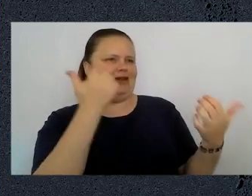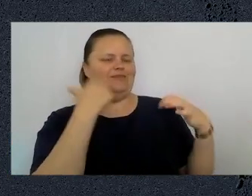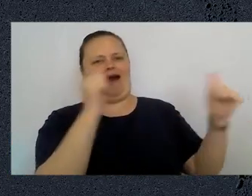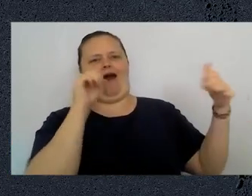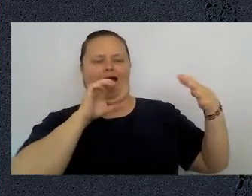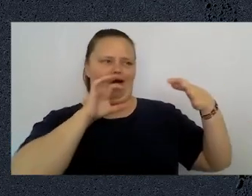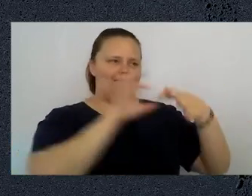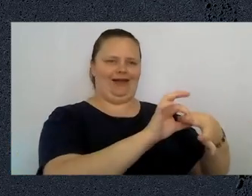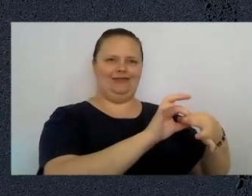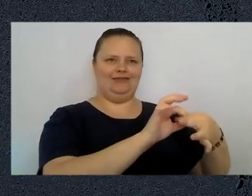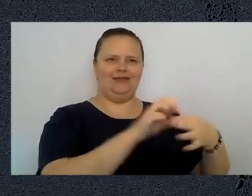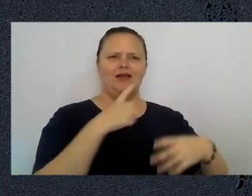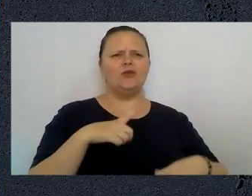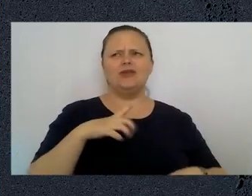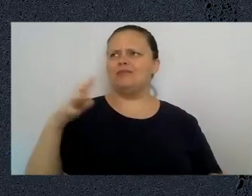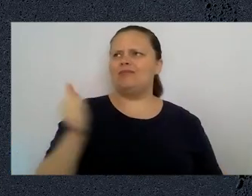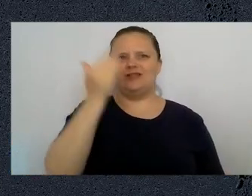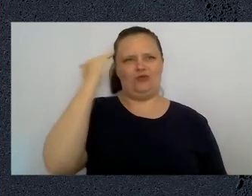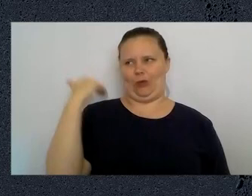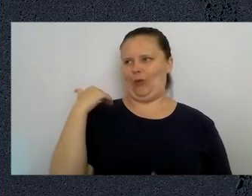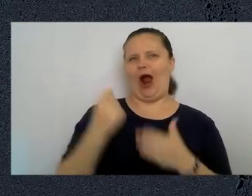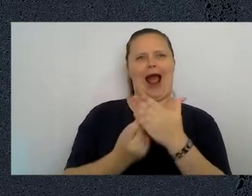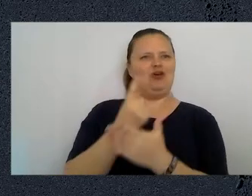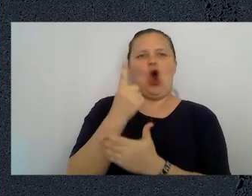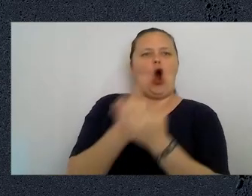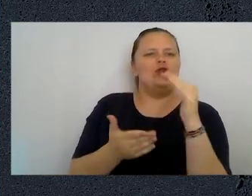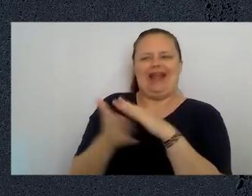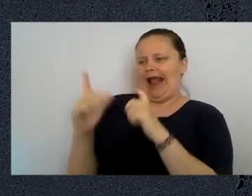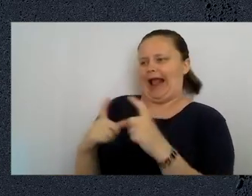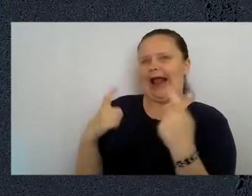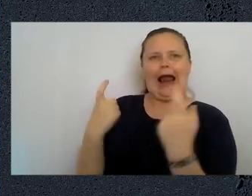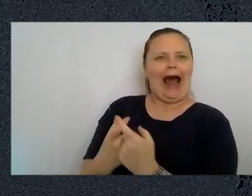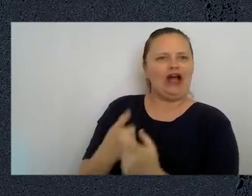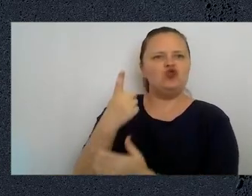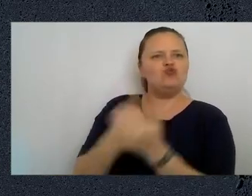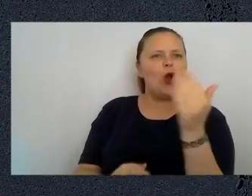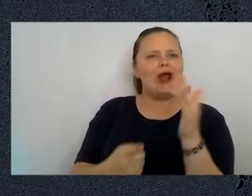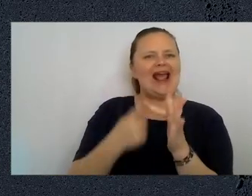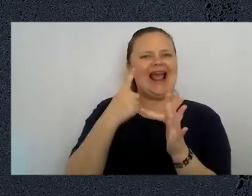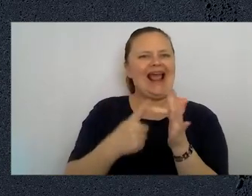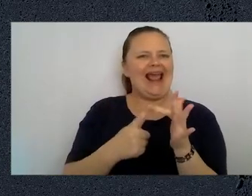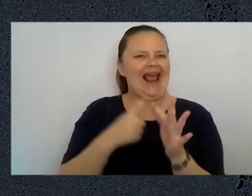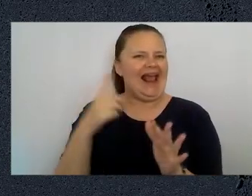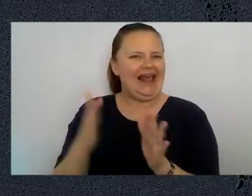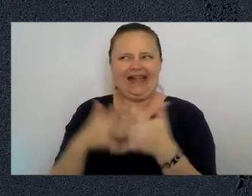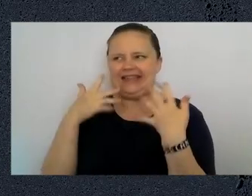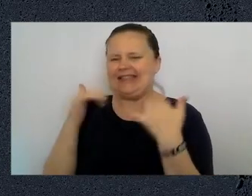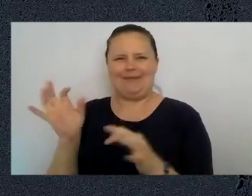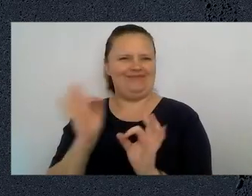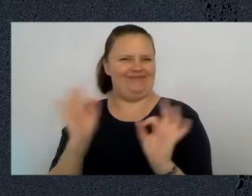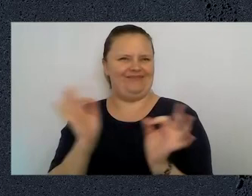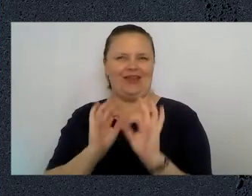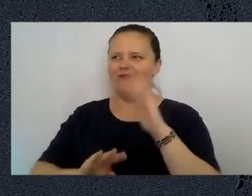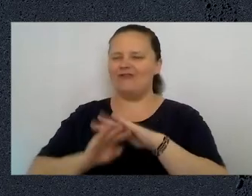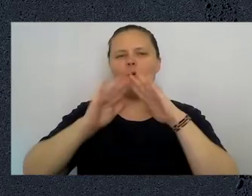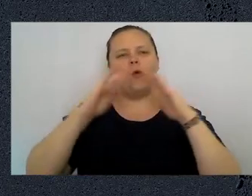to be reminded that science happens outside of classrooms and it happens outside of exams, and it's a whole world of doing and possibility.